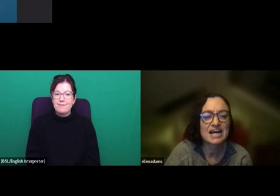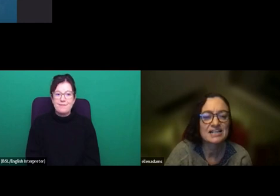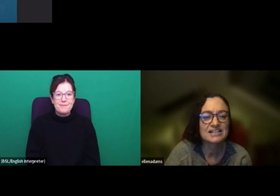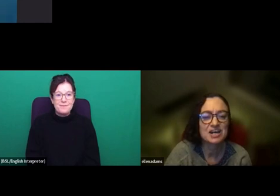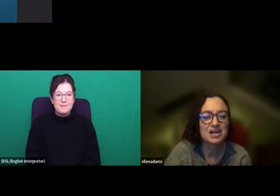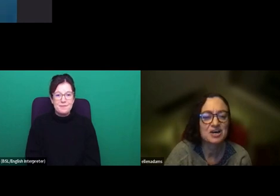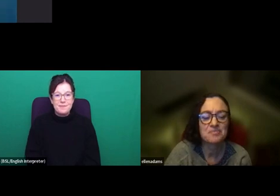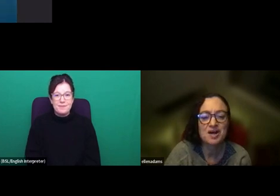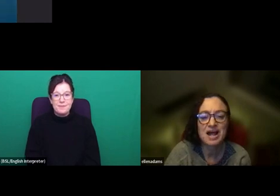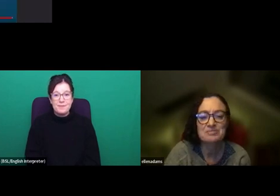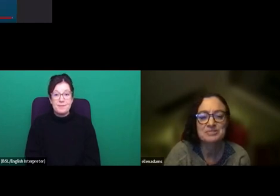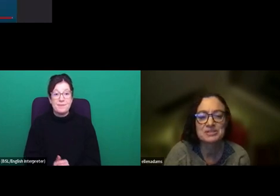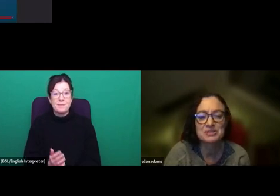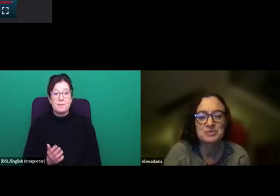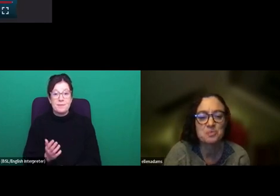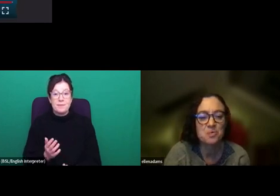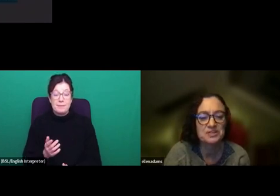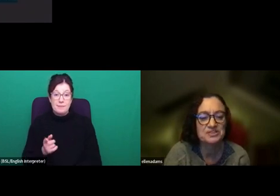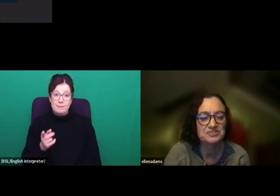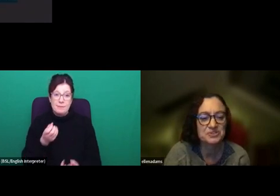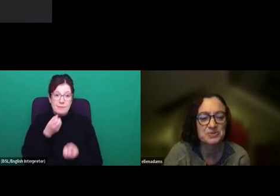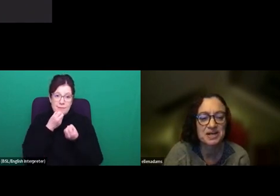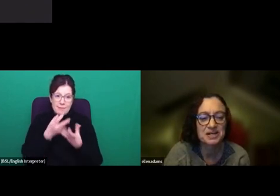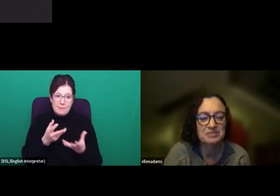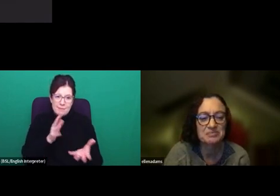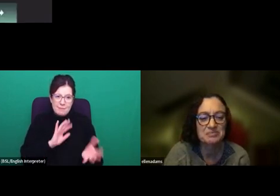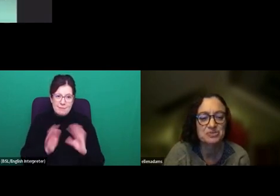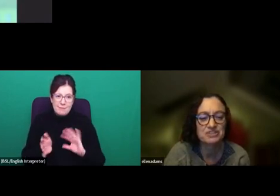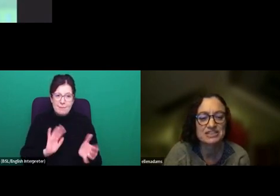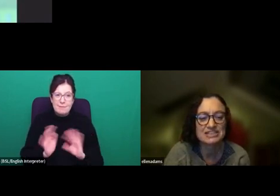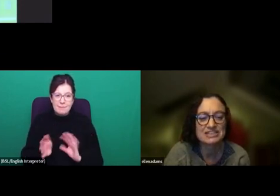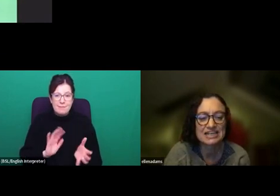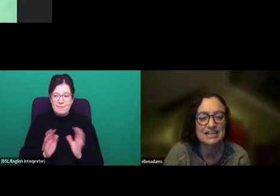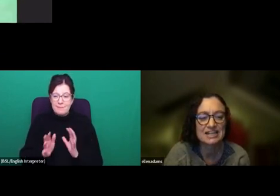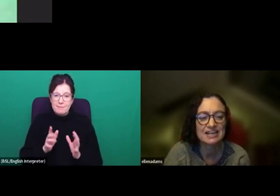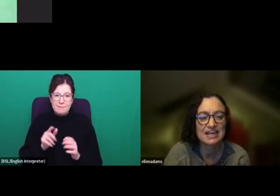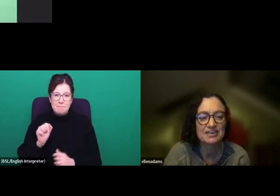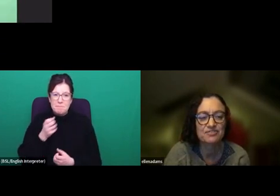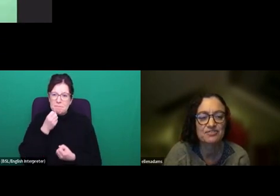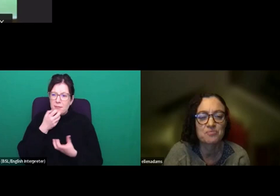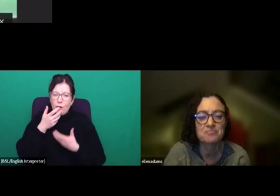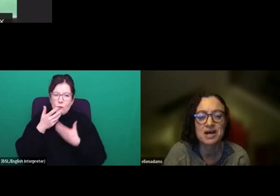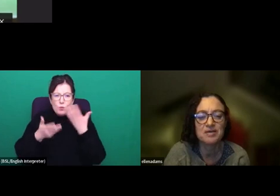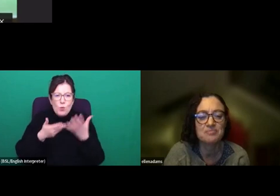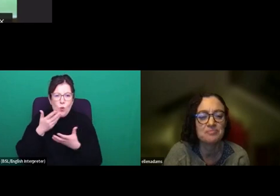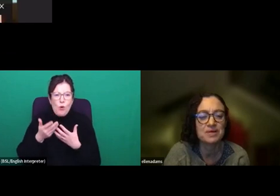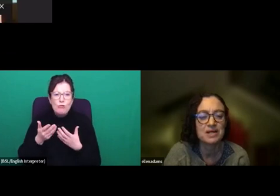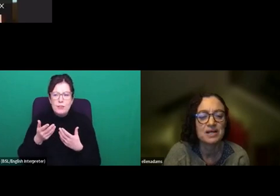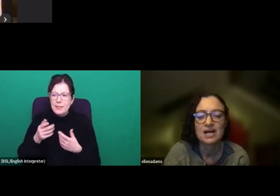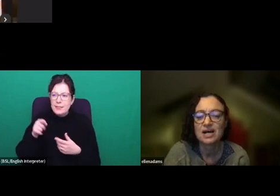Great. And absolutely wonderful storytelling there from